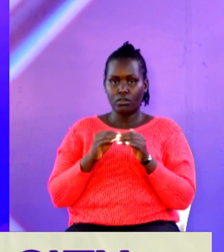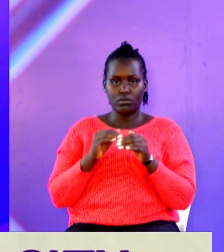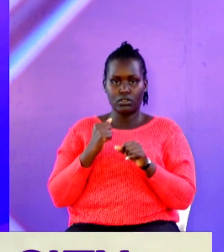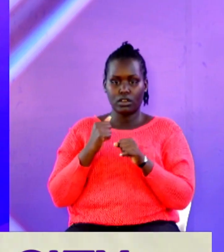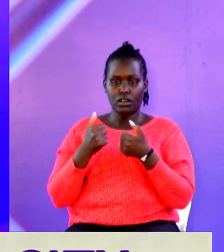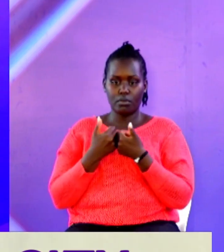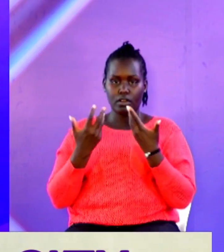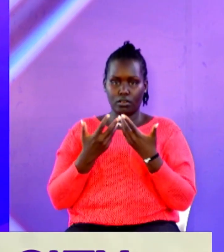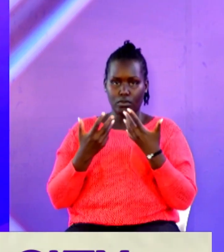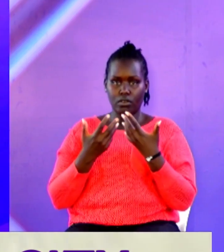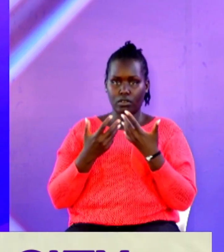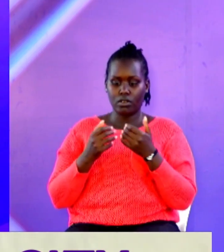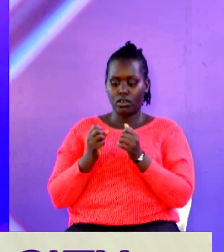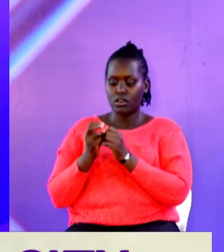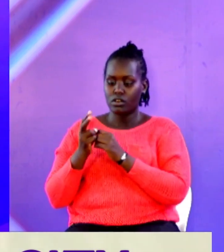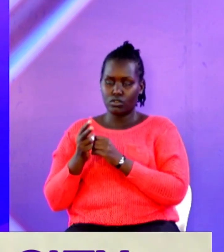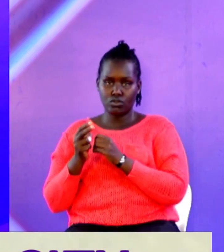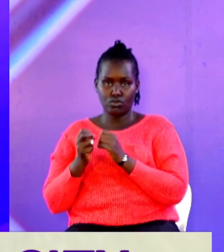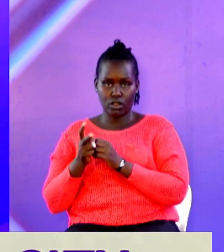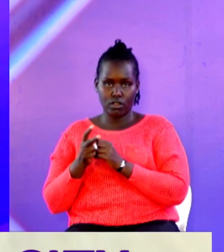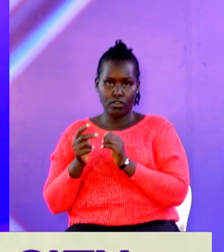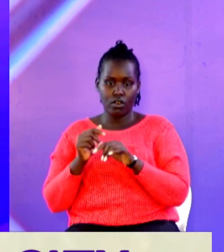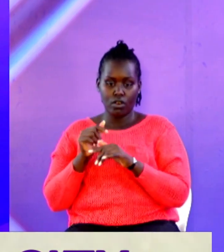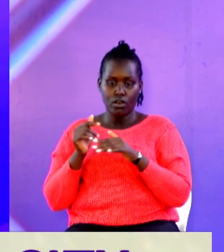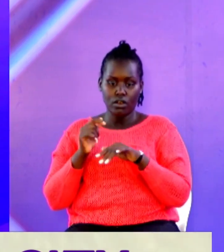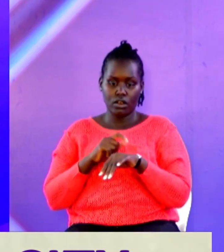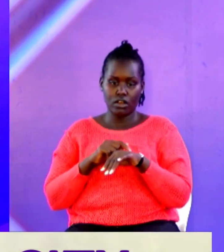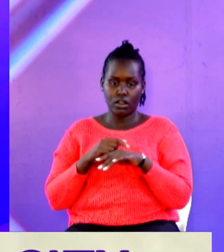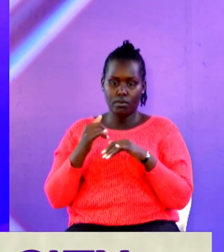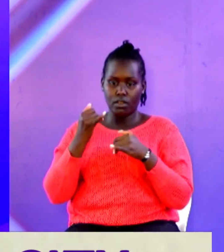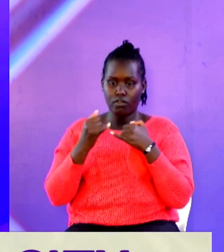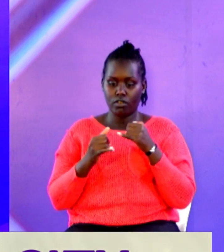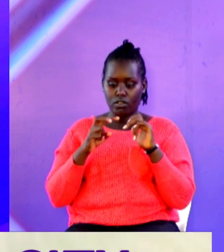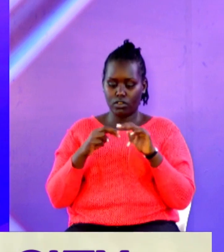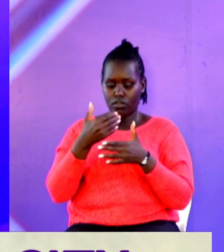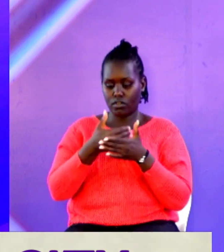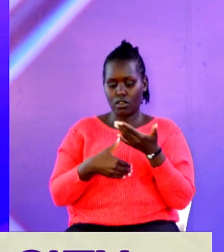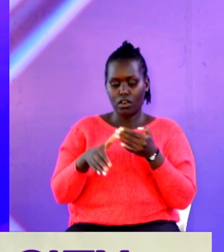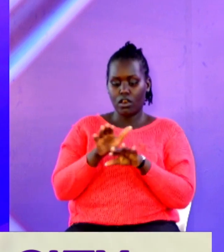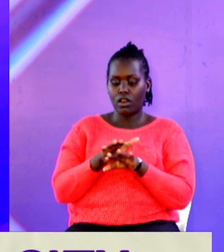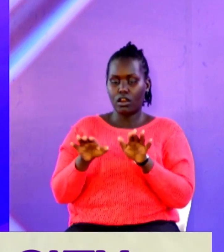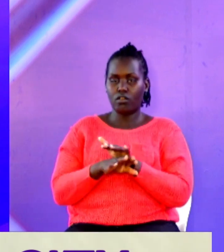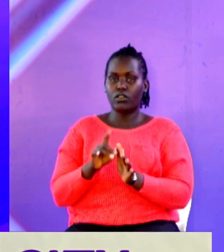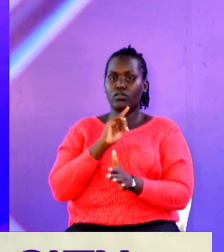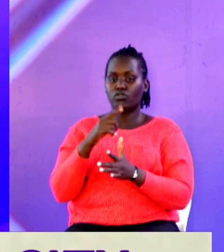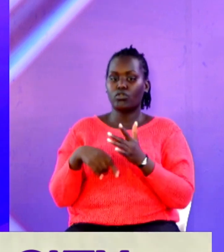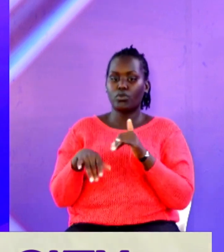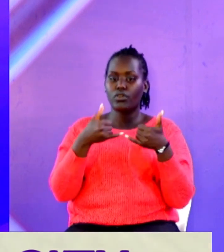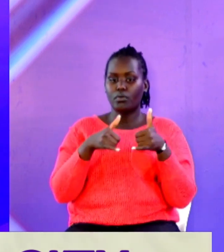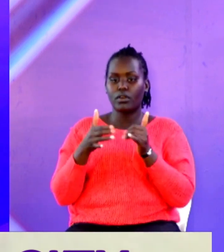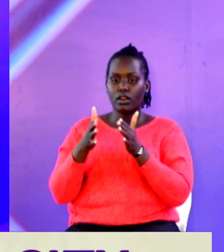that is from around 12. That's when the final checking of the documents and everything to make sure that the players